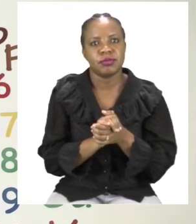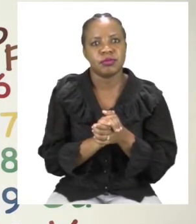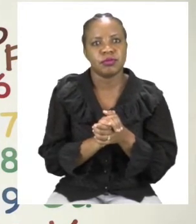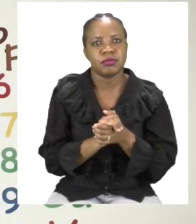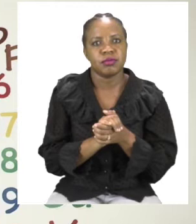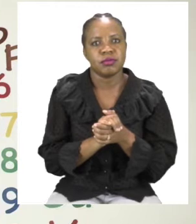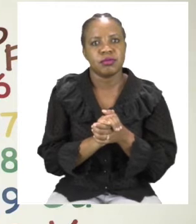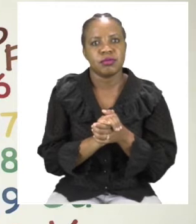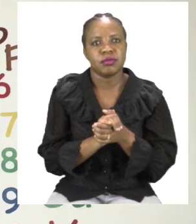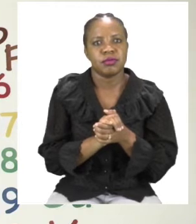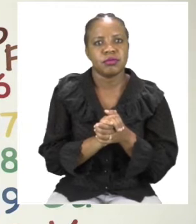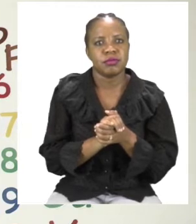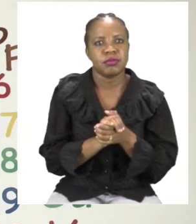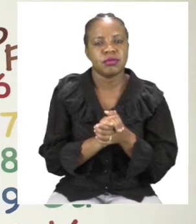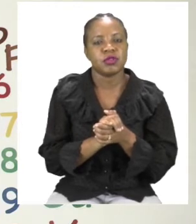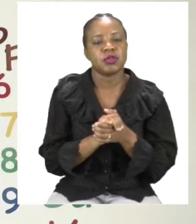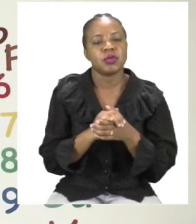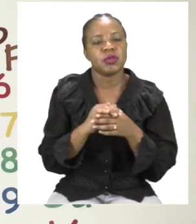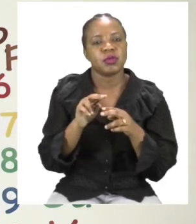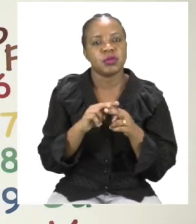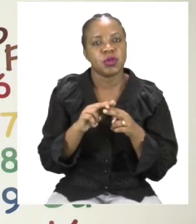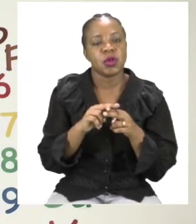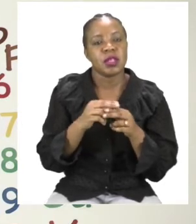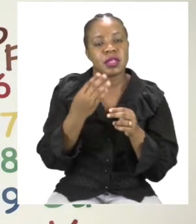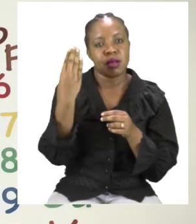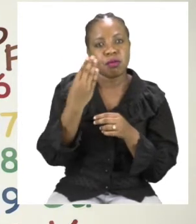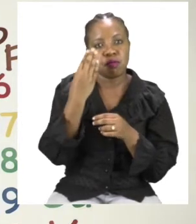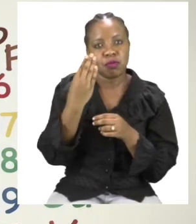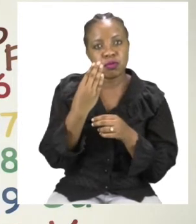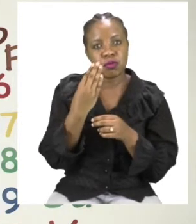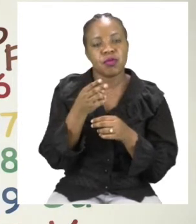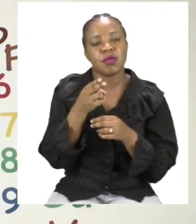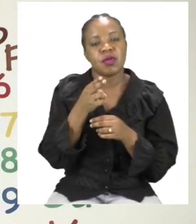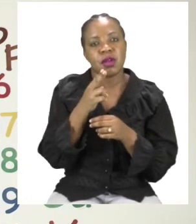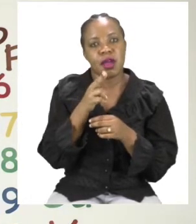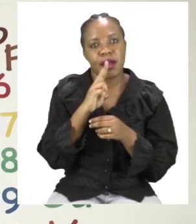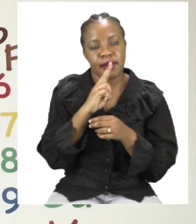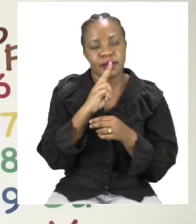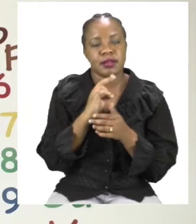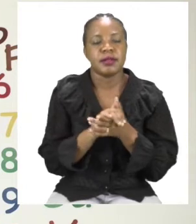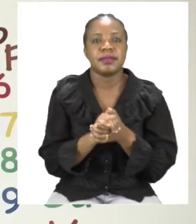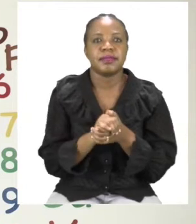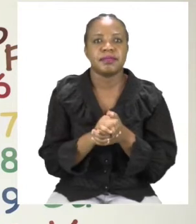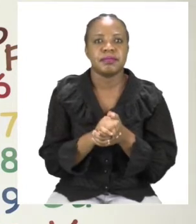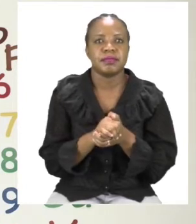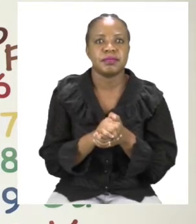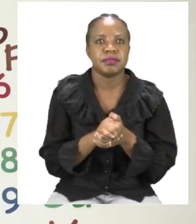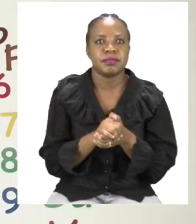a blue one for our answer and put the rest away. So we are going to